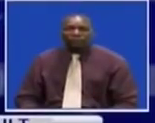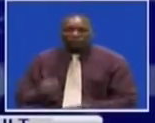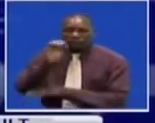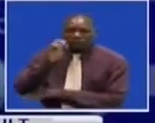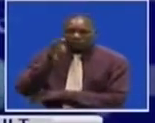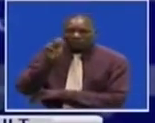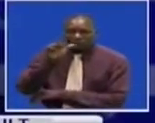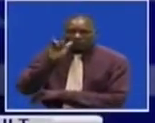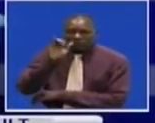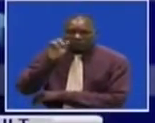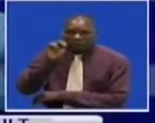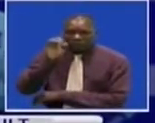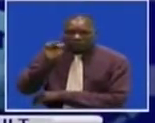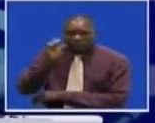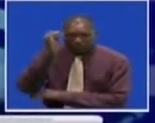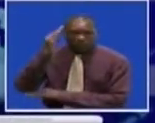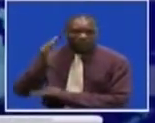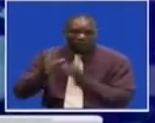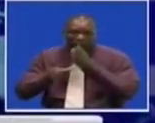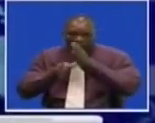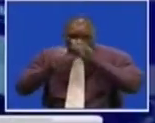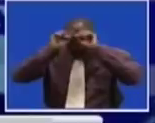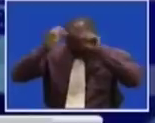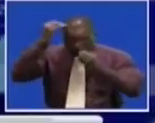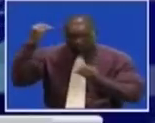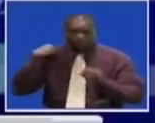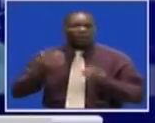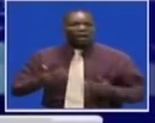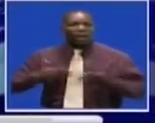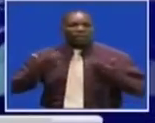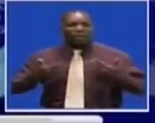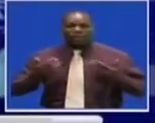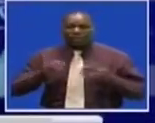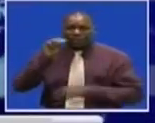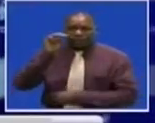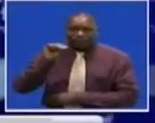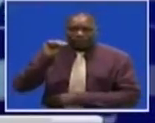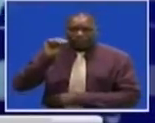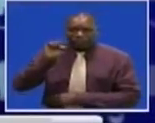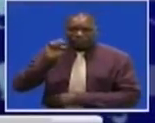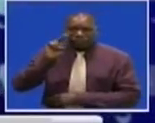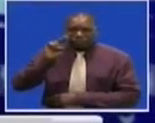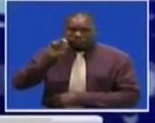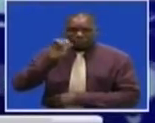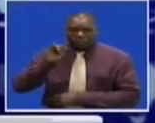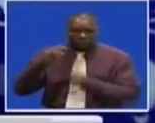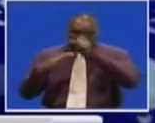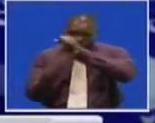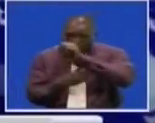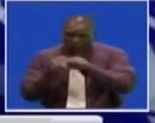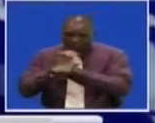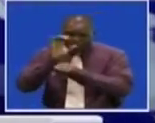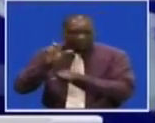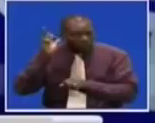Minister in the office of the Vice President, Sylvia Charlie Kosa, is impressed with the work done on the Musuzi Bridge on the Chipata-Lundazi Road, where